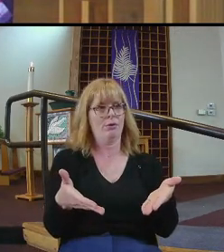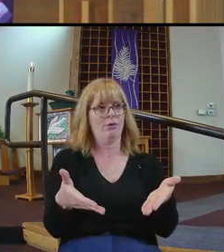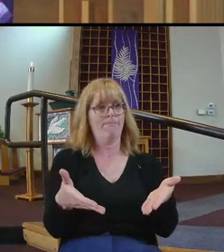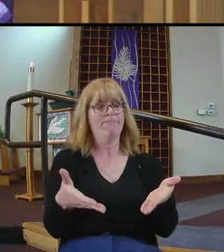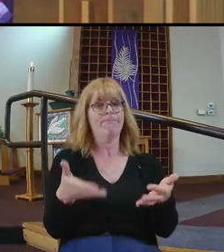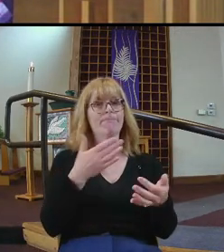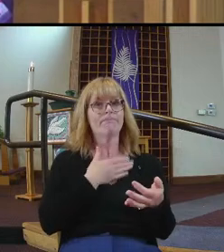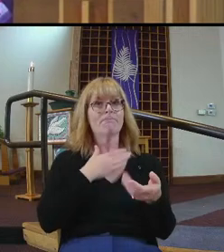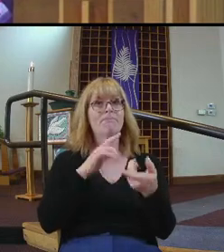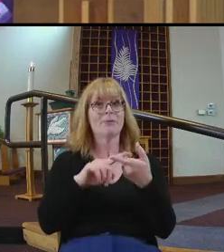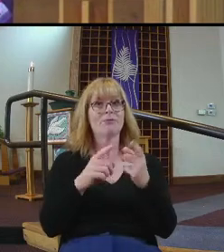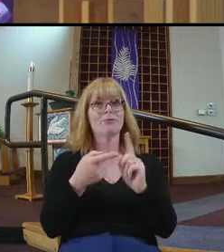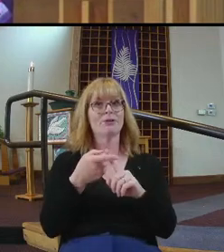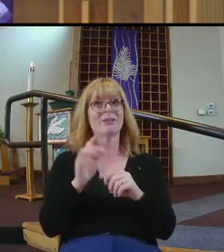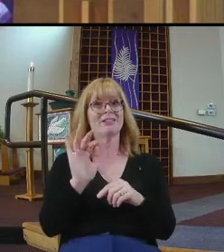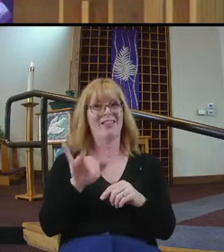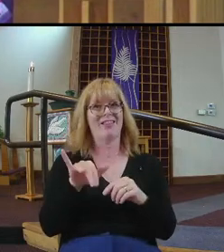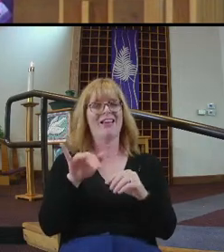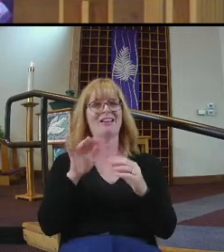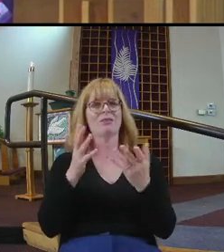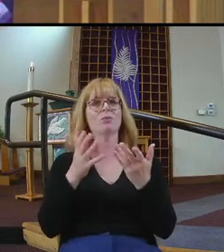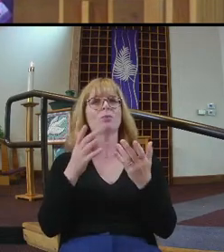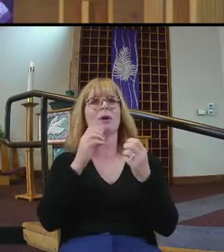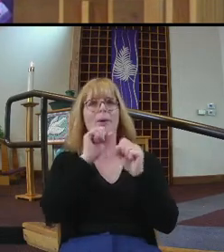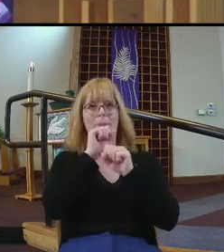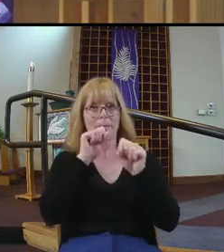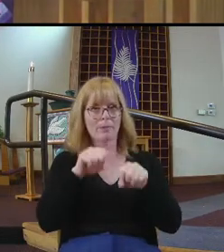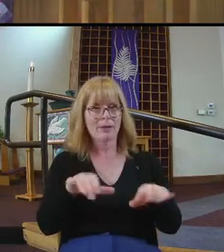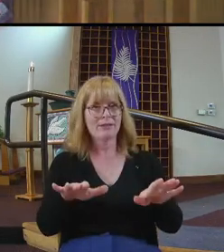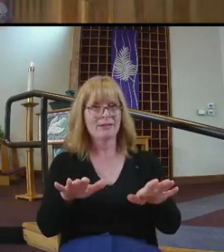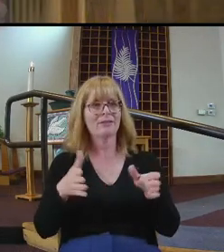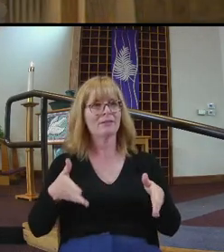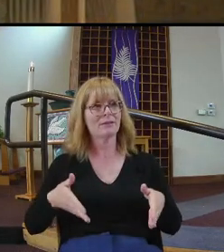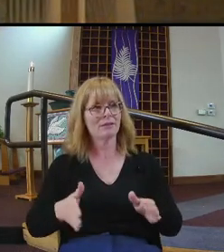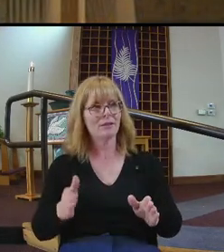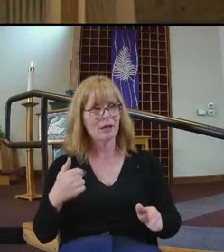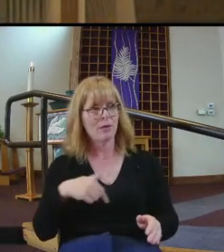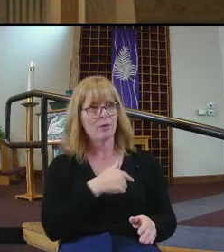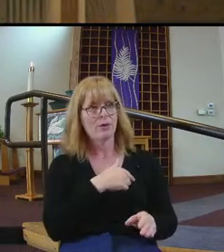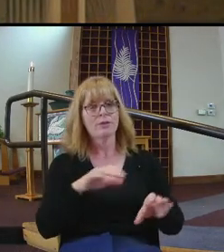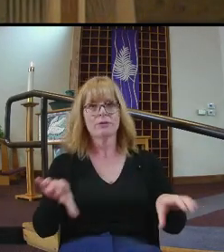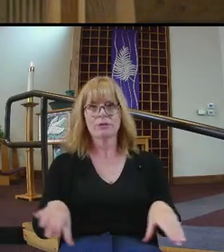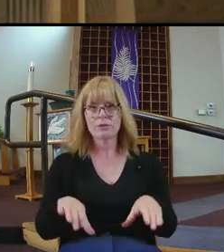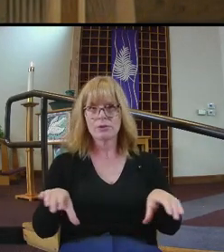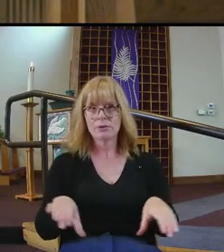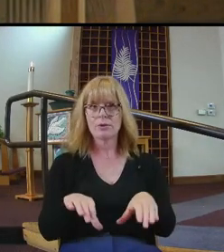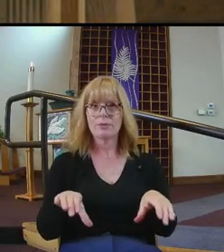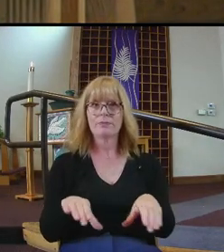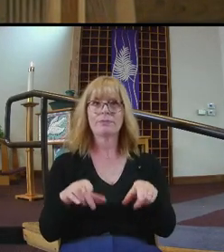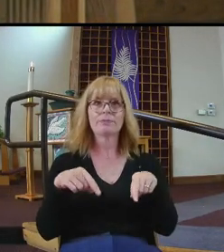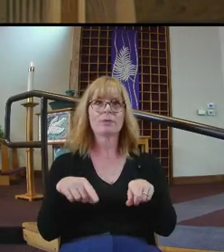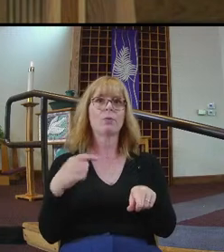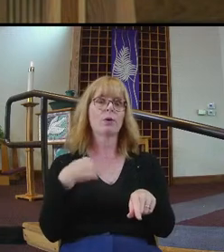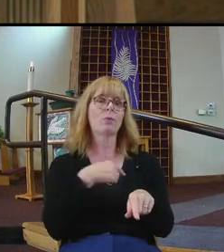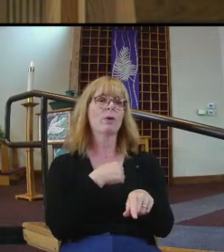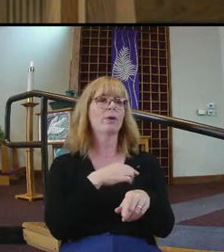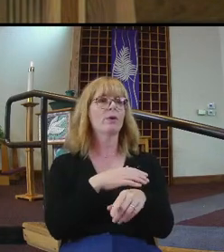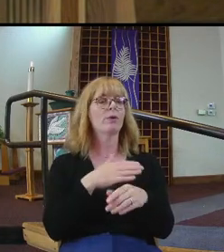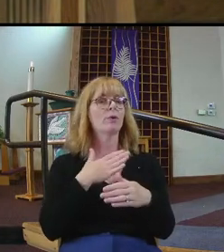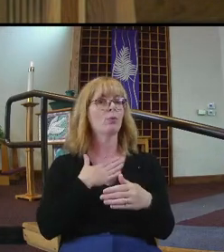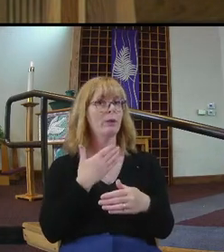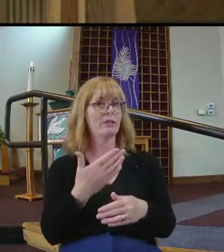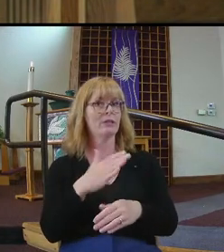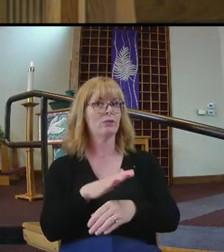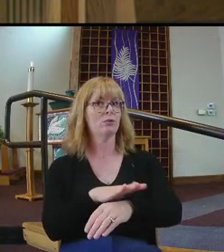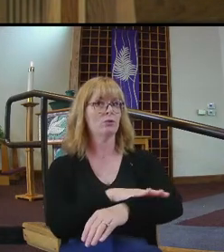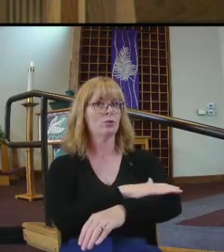And my friends, that's what blessings allow us to do. When we are willing to slow down from the